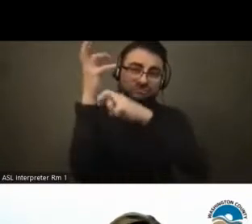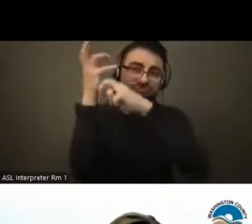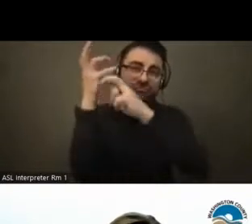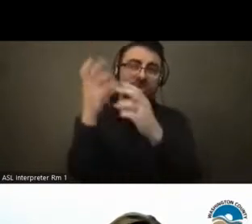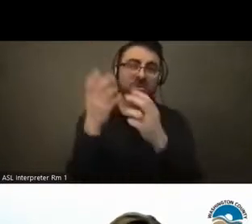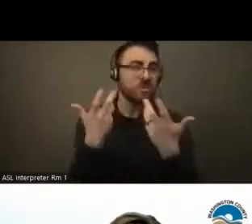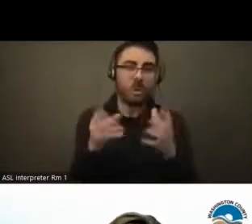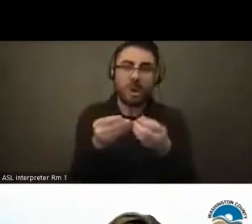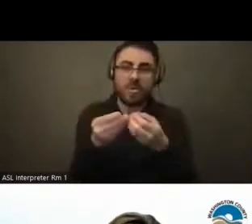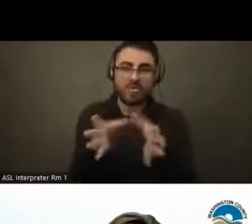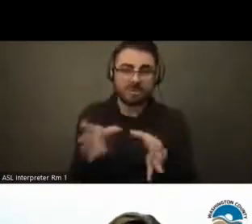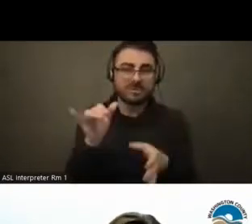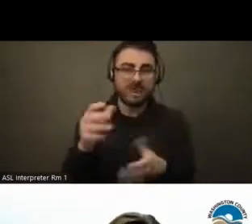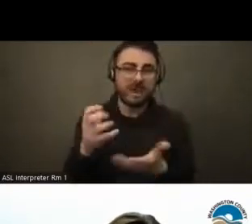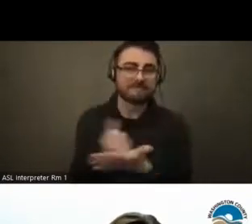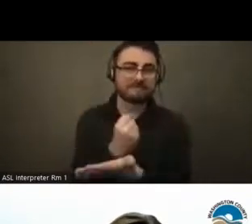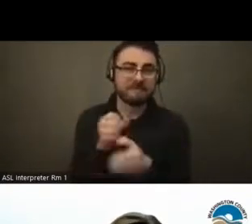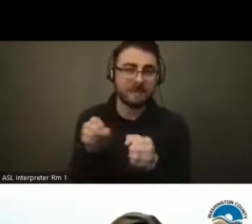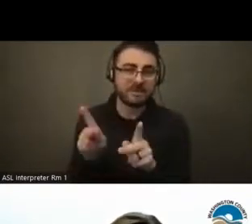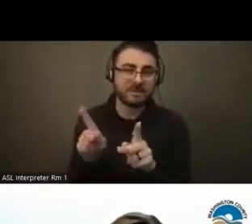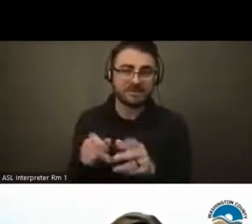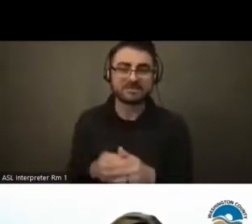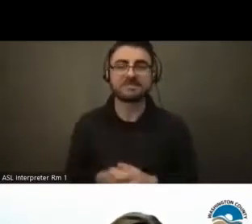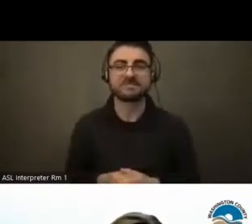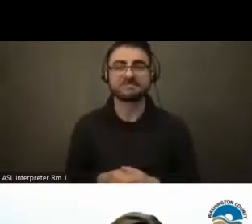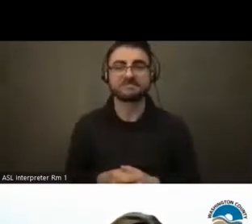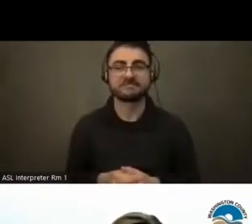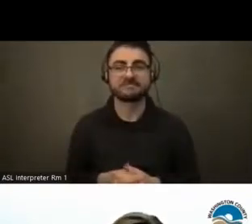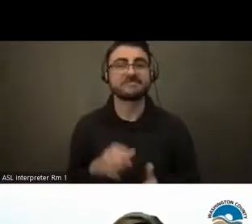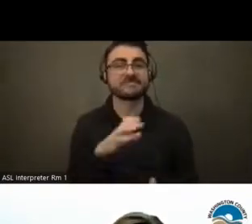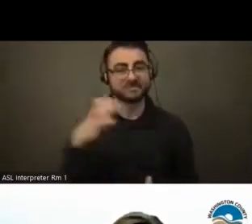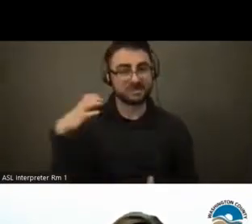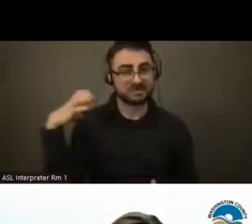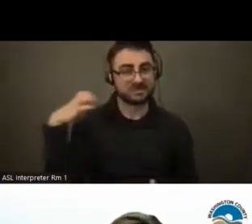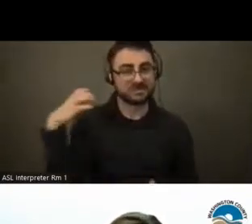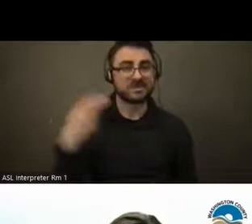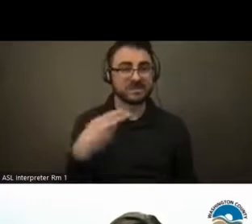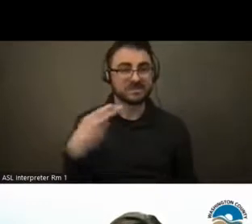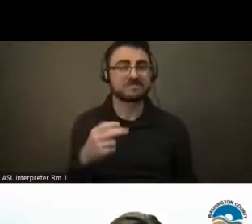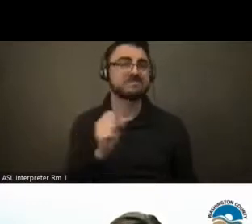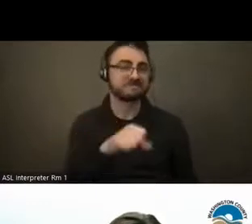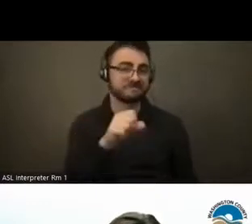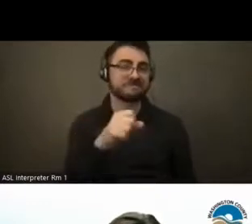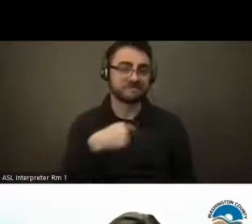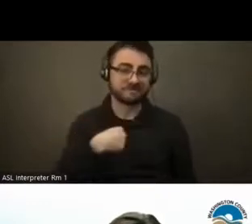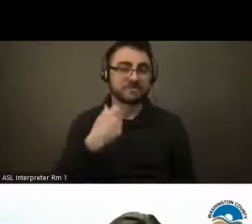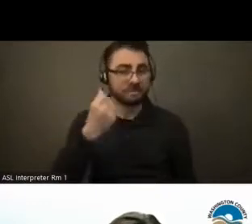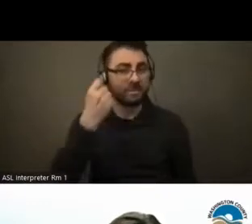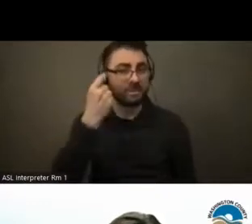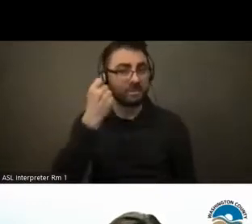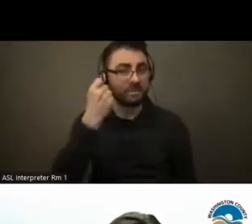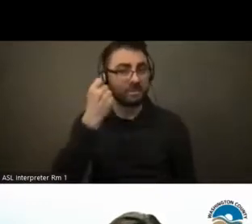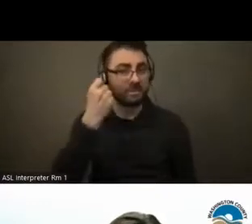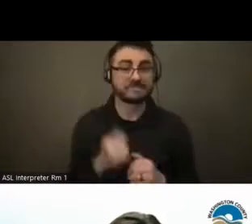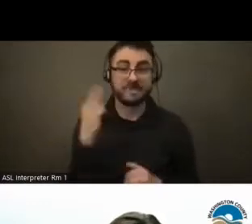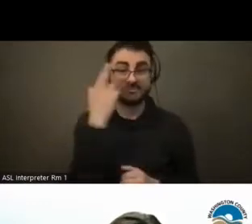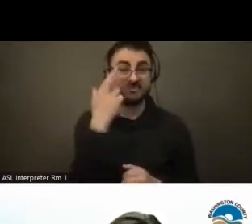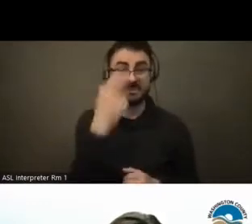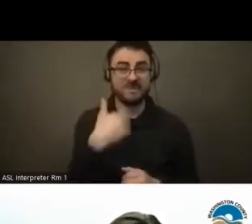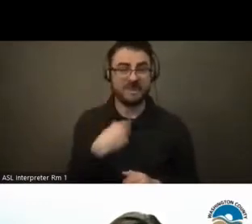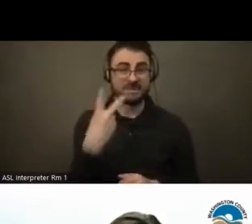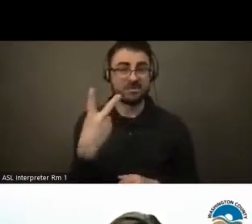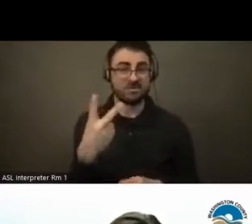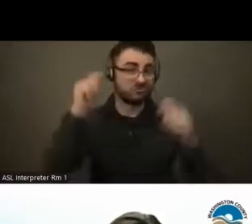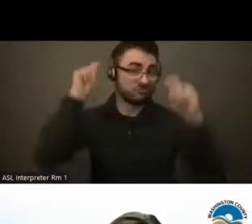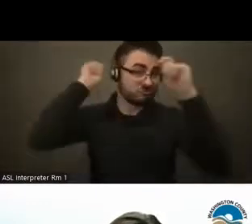I understand, which is one reason why, you know, we wear two hats. We're the Board of